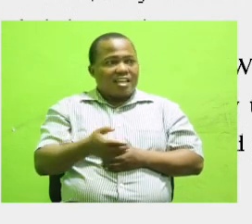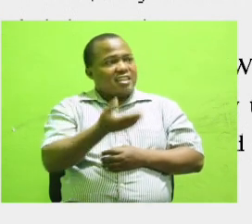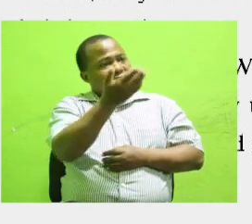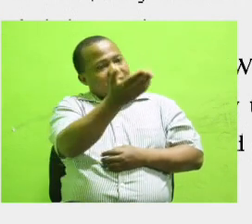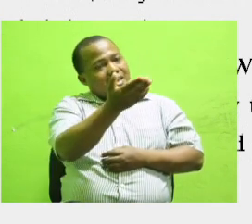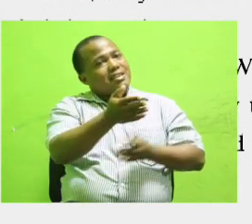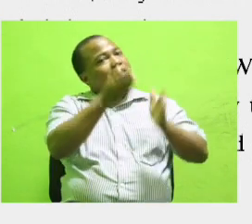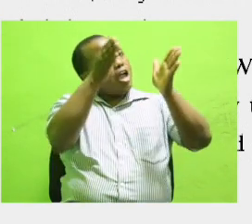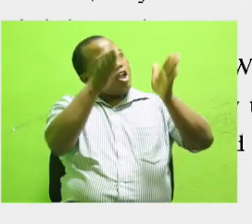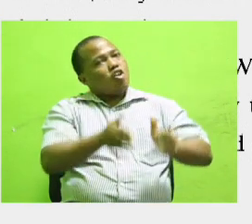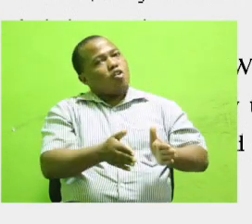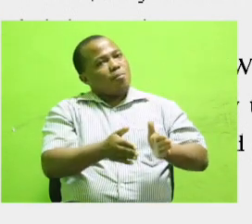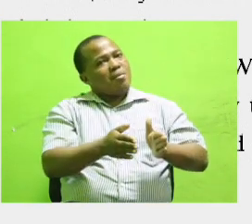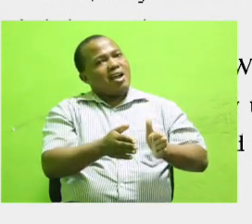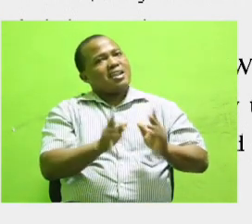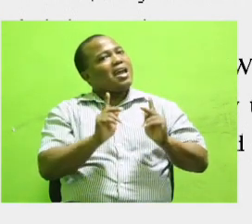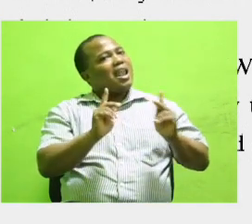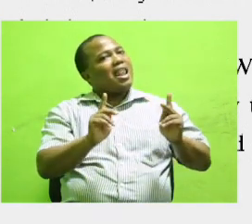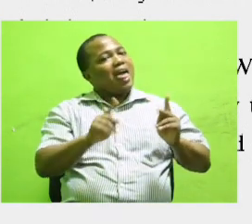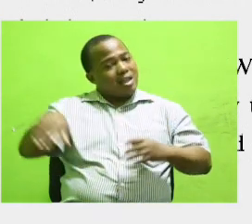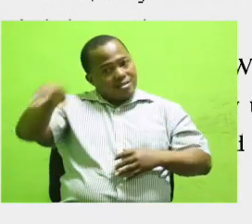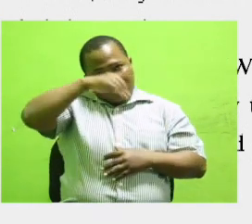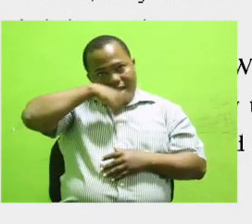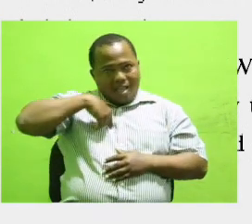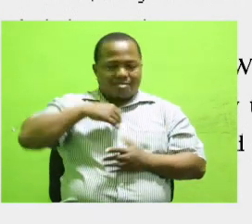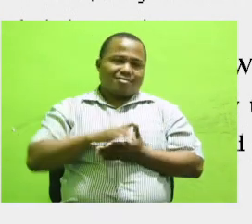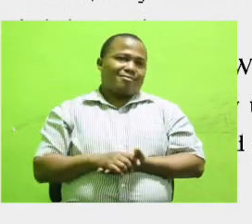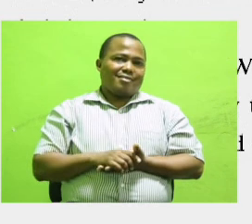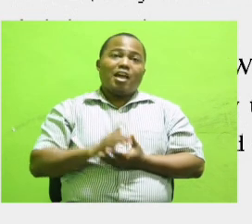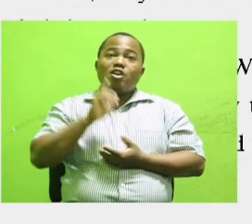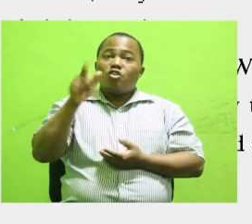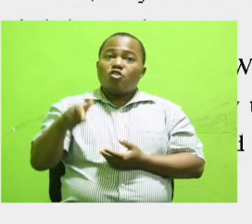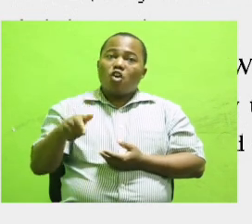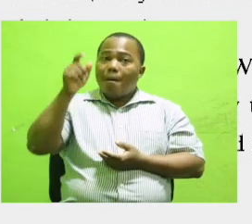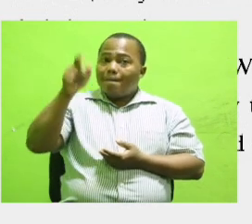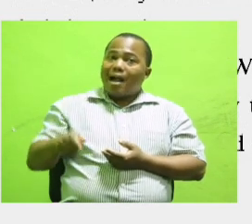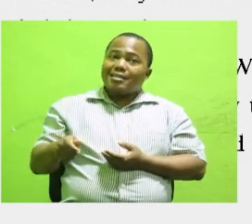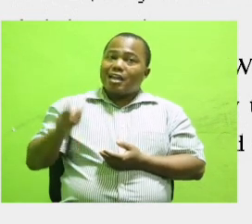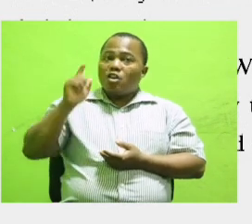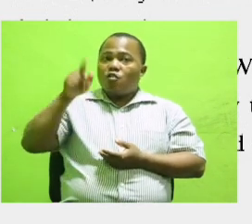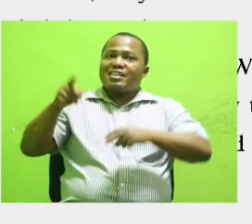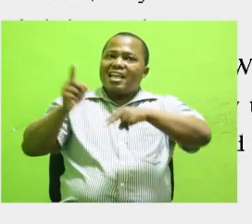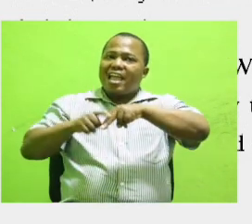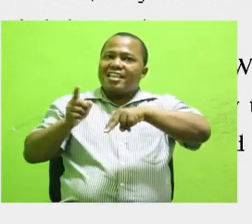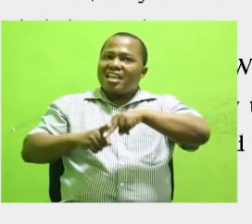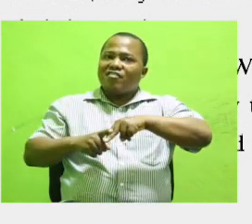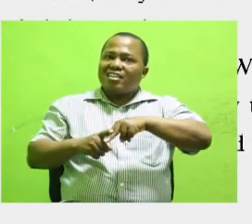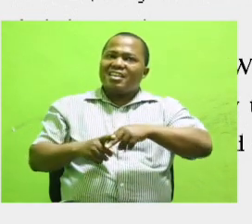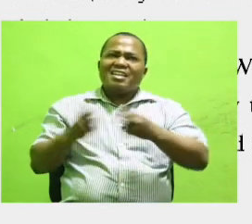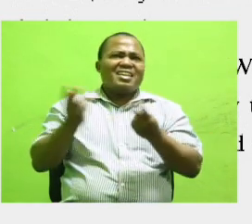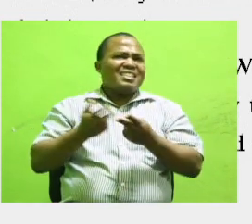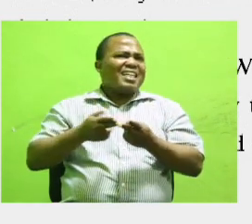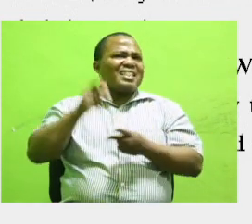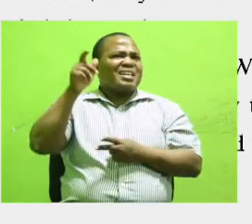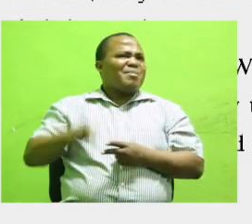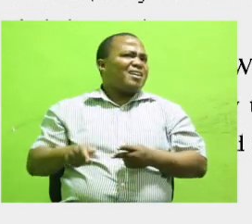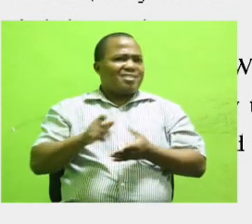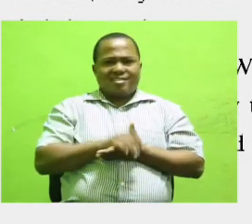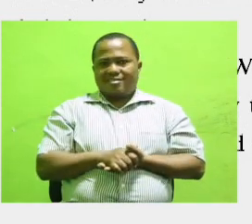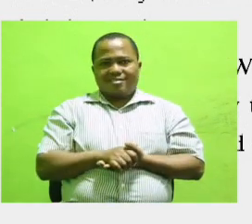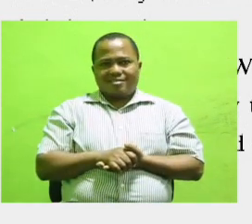human beings like us. So, a person living with HIV AIDS is a person. Be